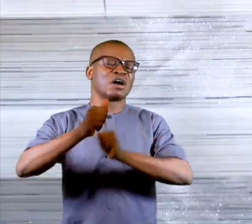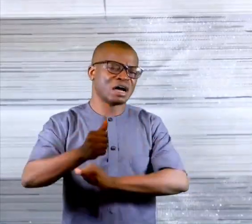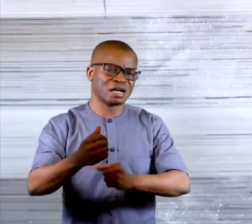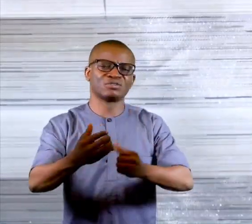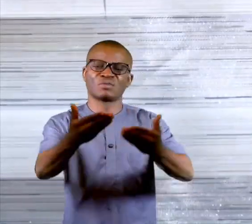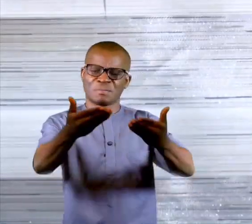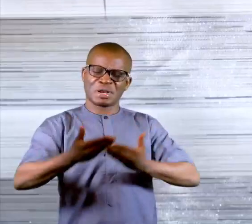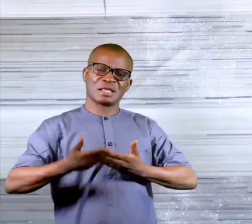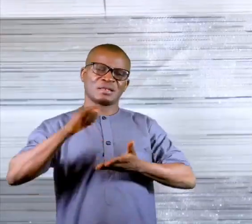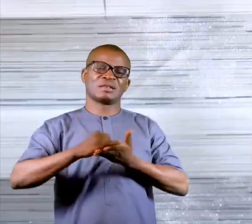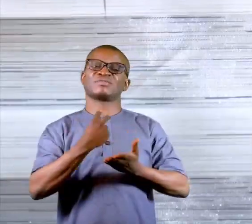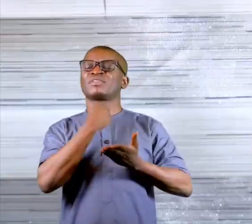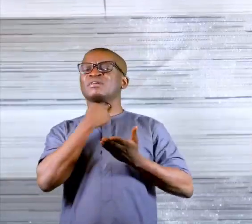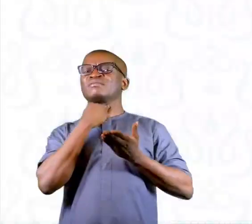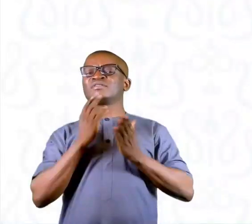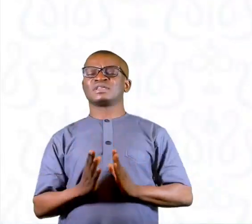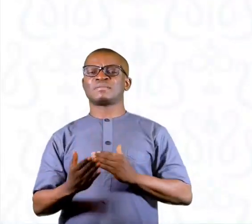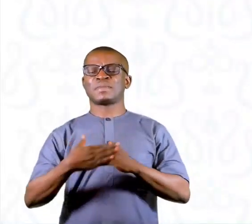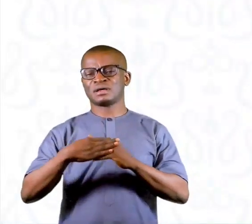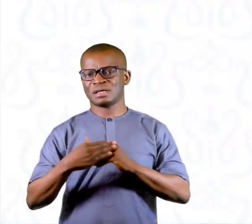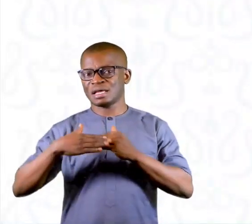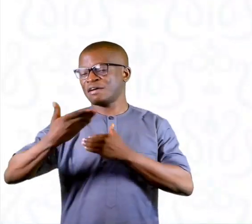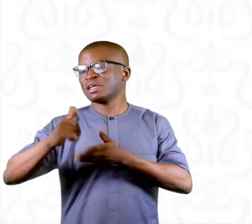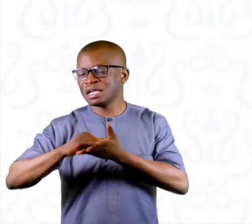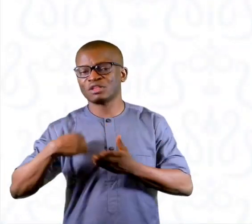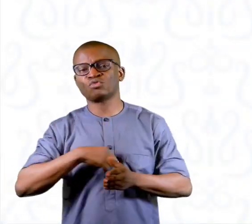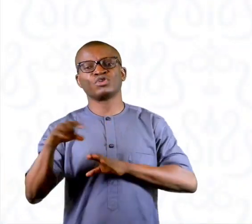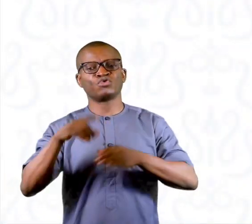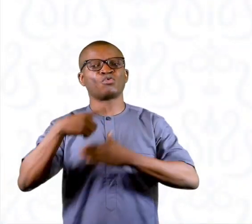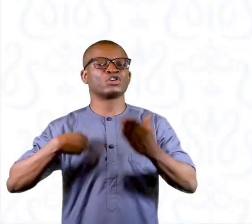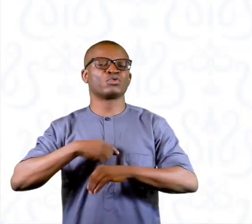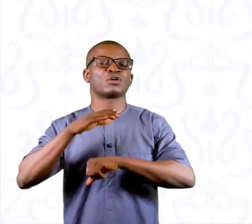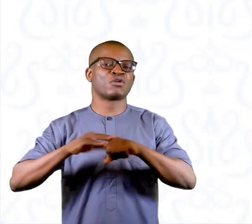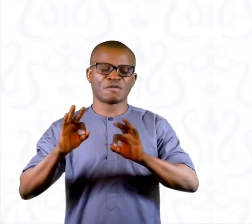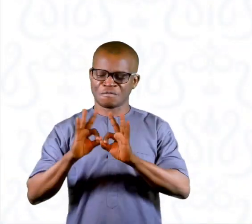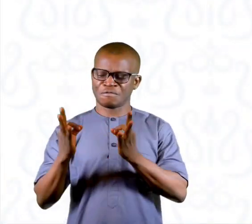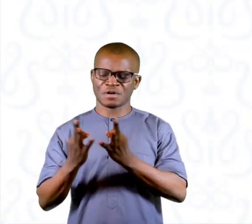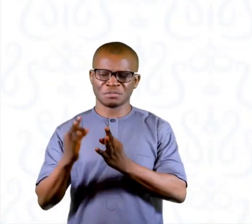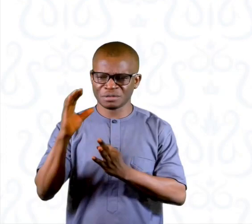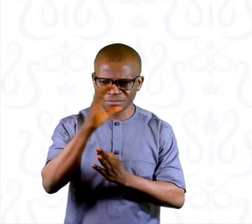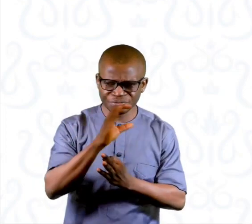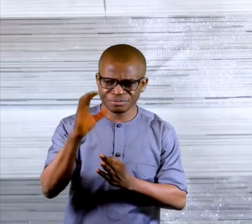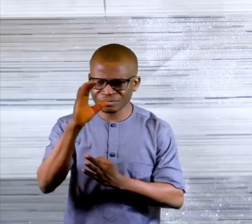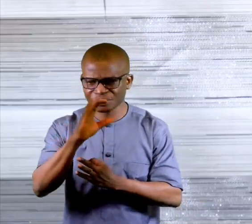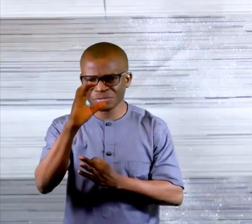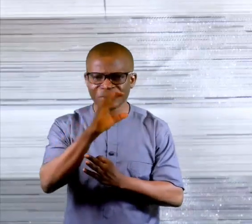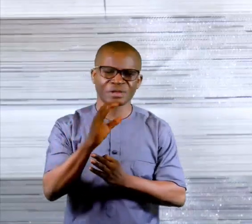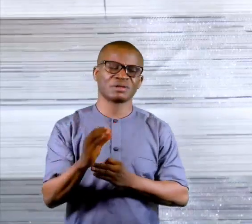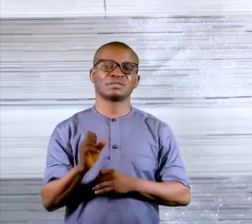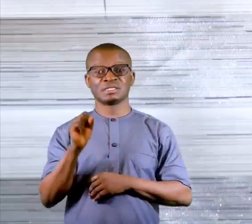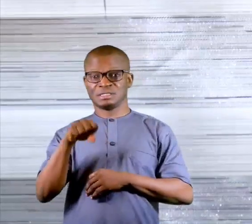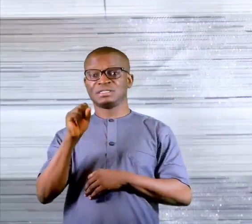as rescuing the victim. Then after that, we do what we call family tracing.